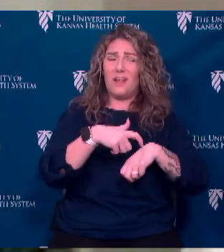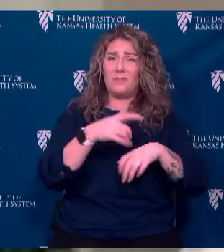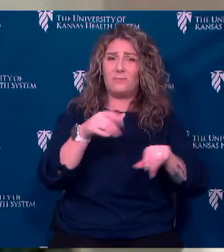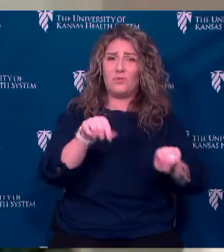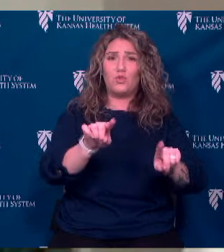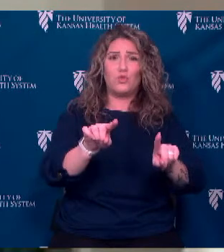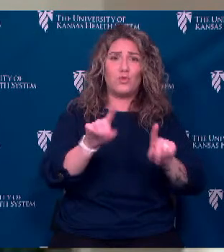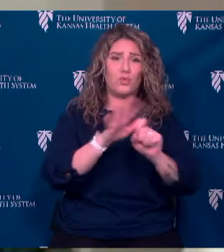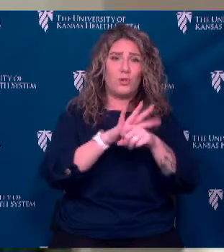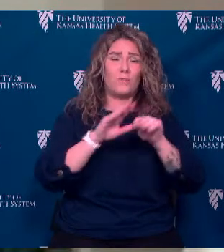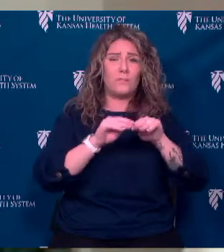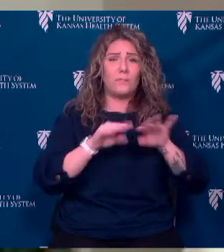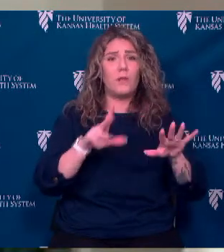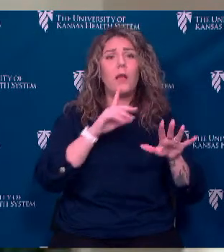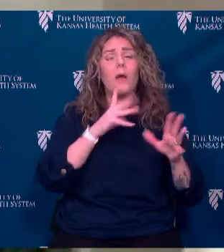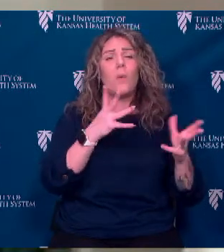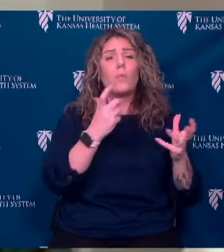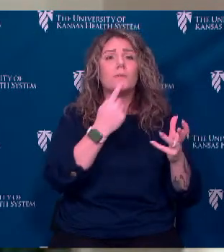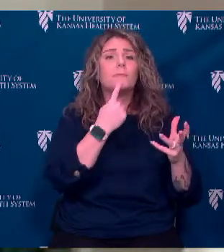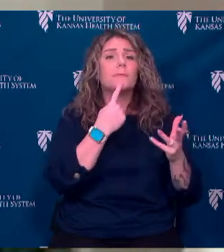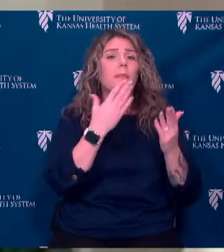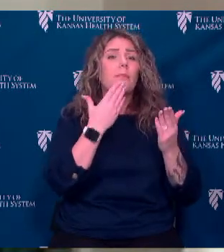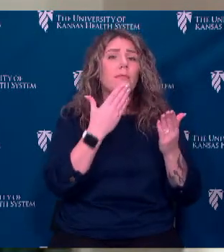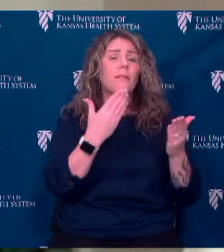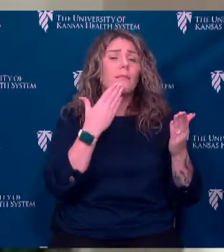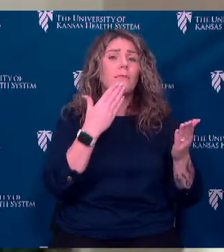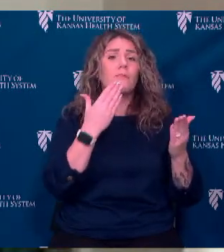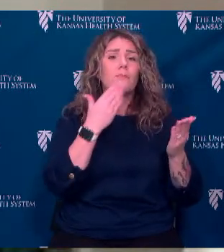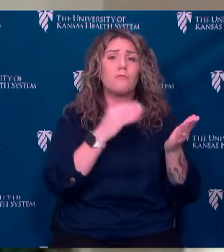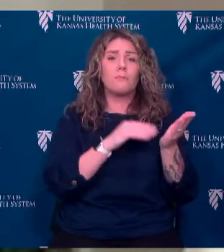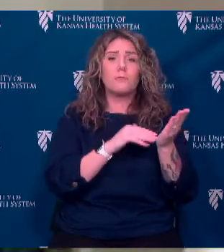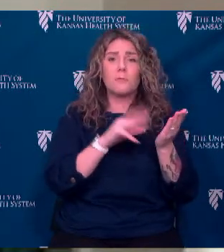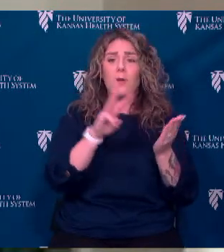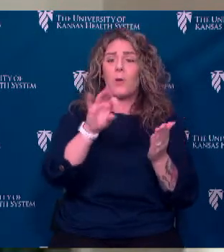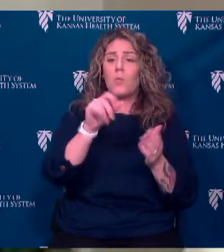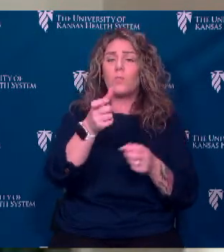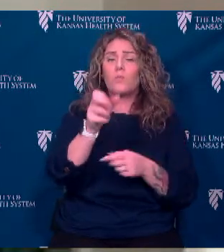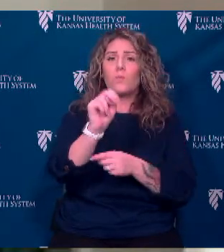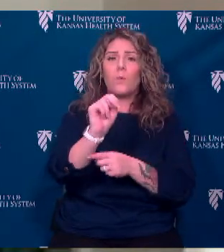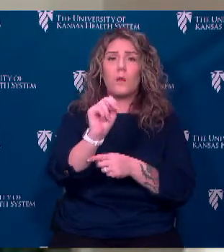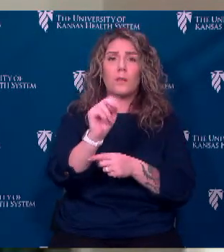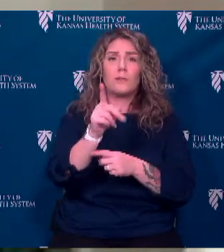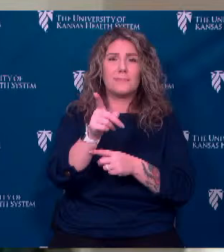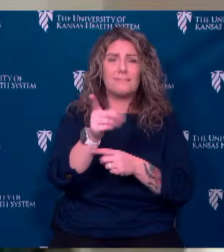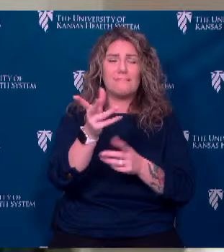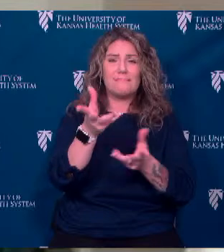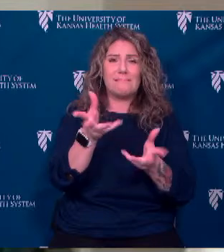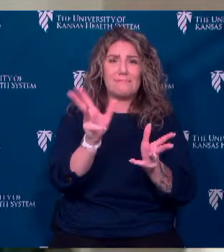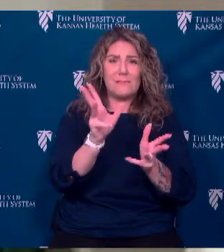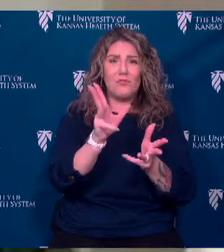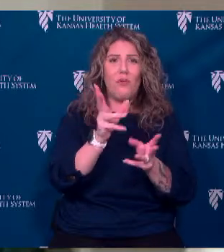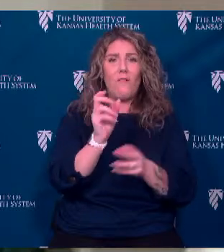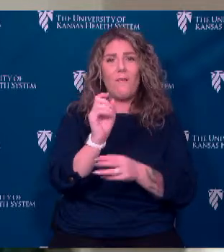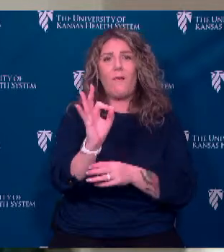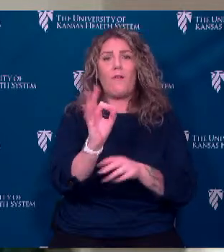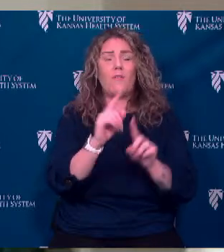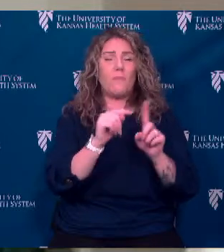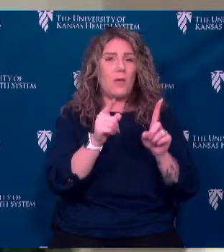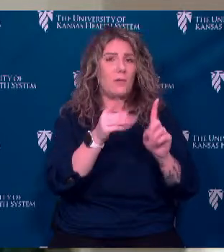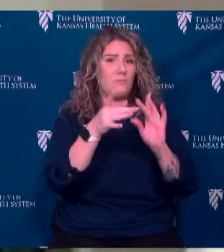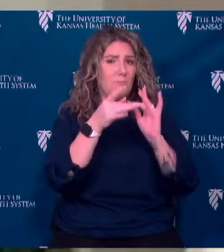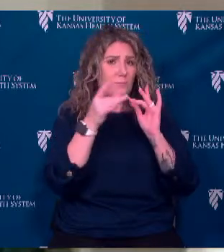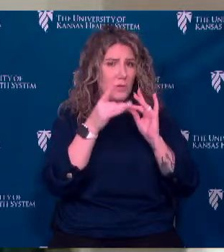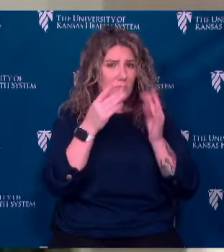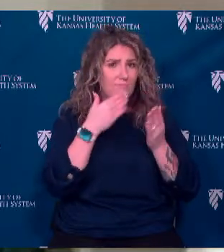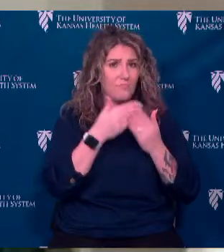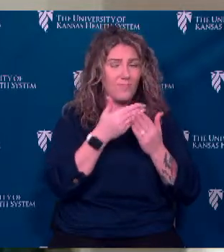pandemic. And I just want to say thank you to Dr. Watson. I think he has jumped off, but I think he highlighted one of the good things that have come